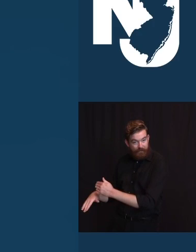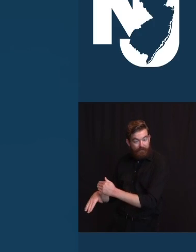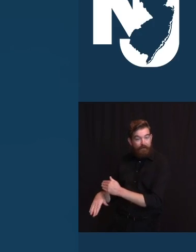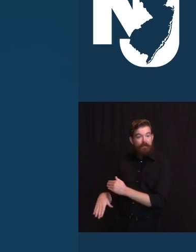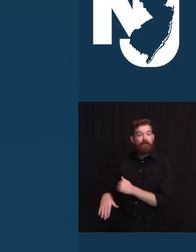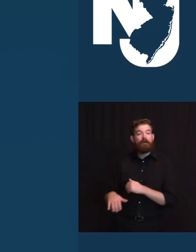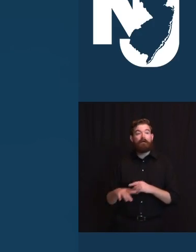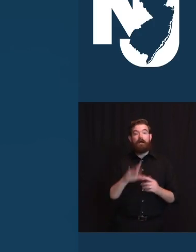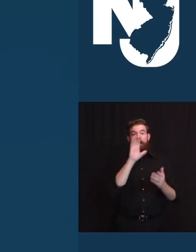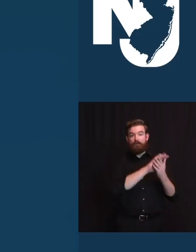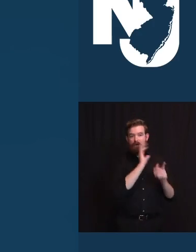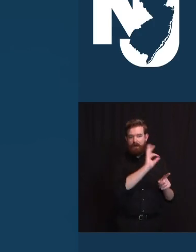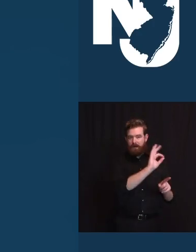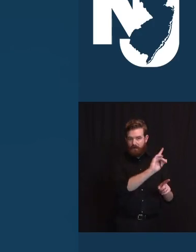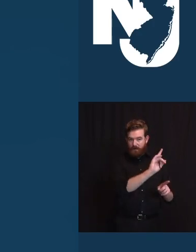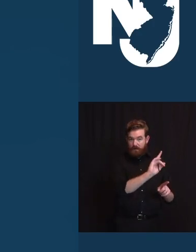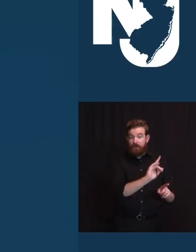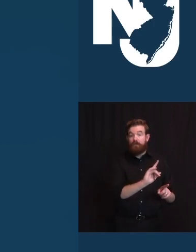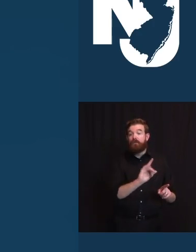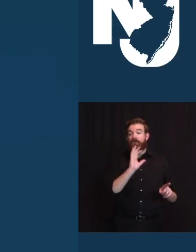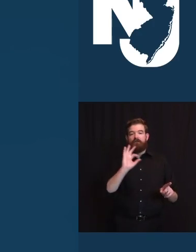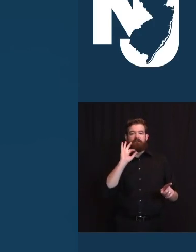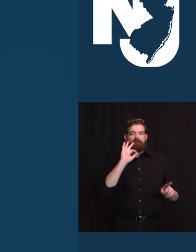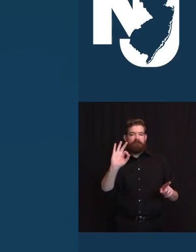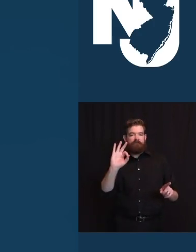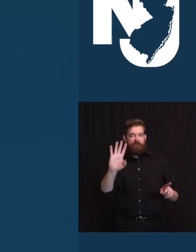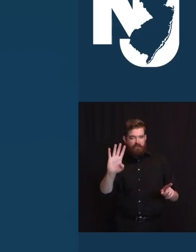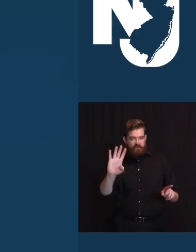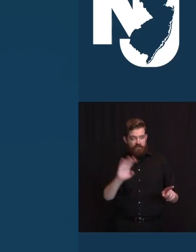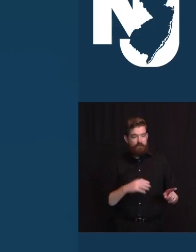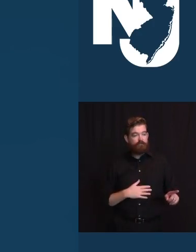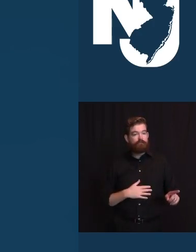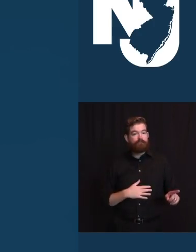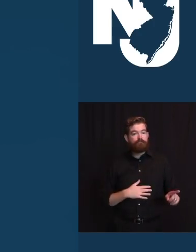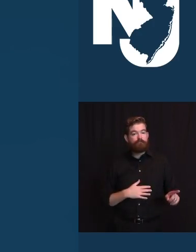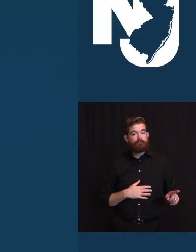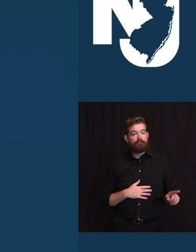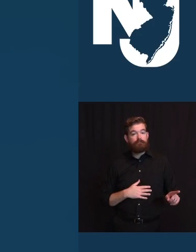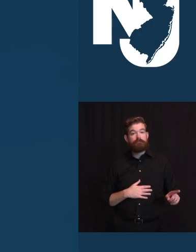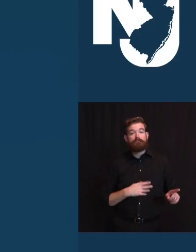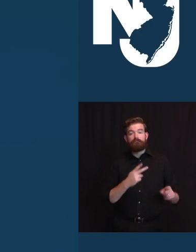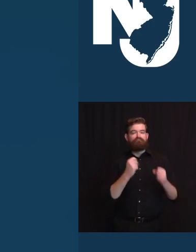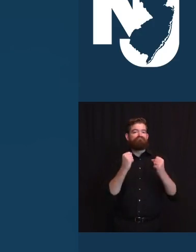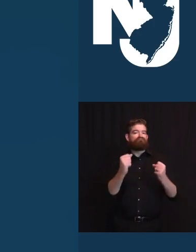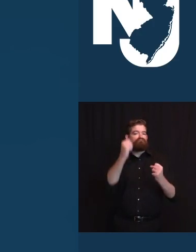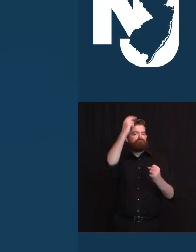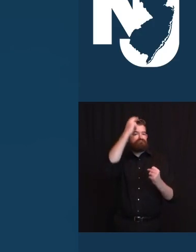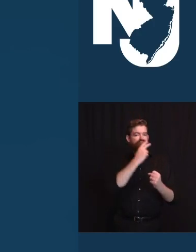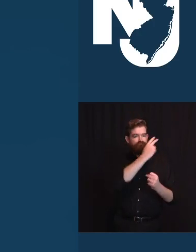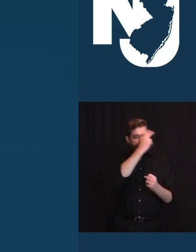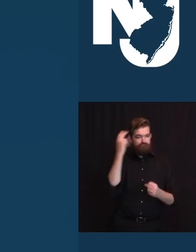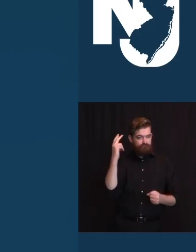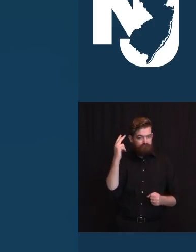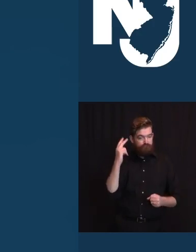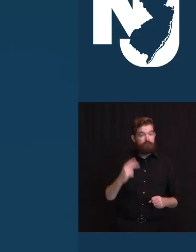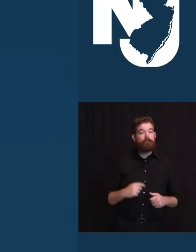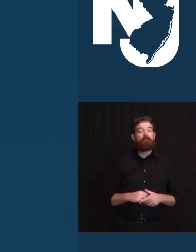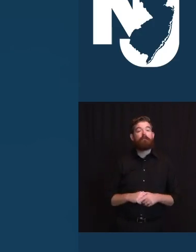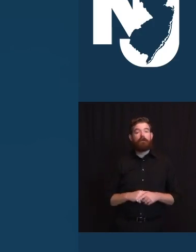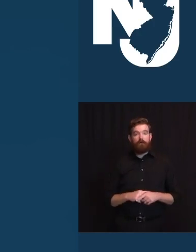in their deep Catholic faith and the knowledge that one day they would be together in heaven. They are buried beside each other at the Brigadier General